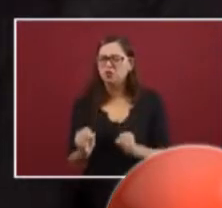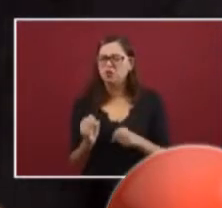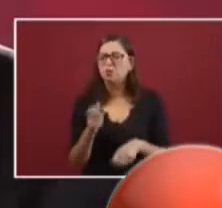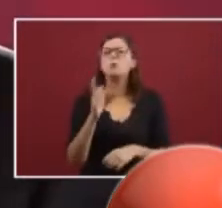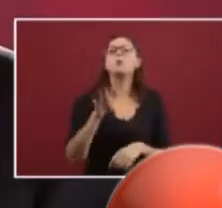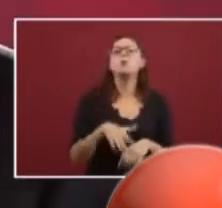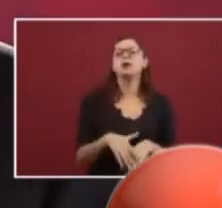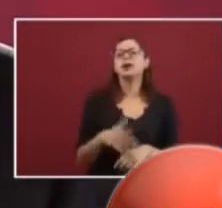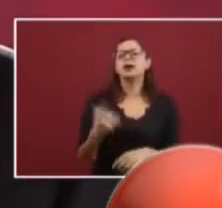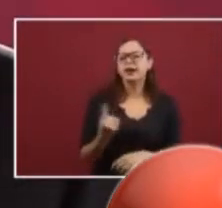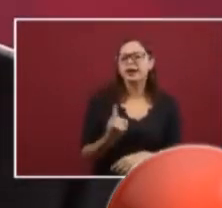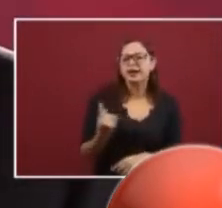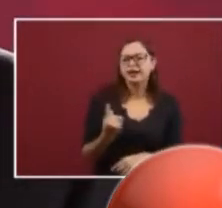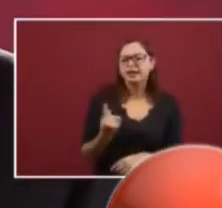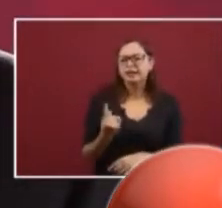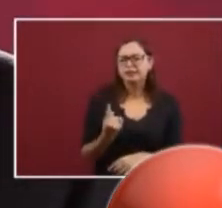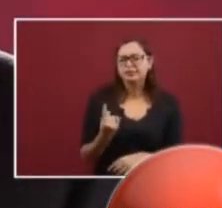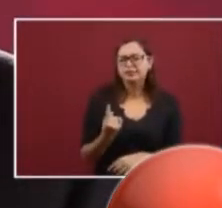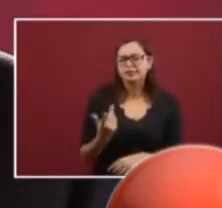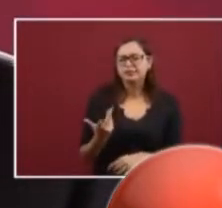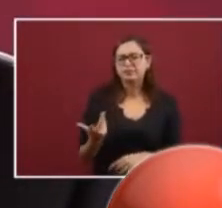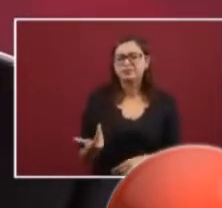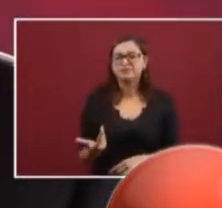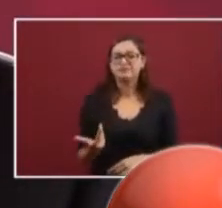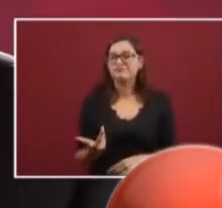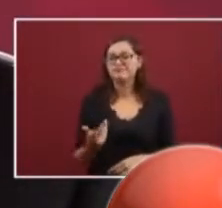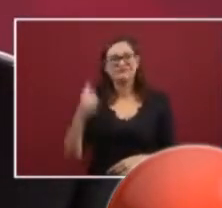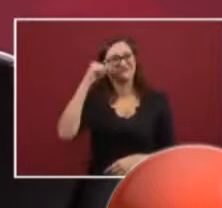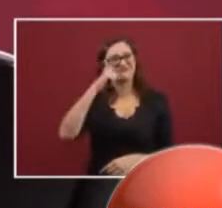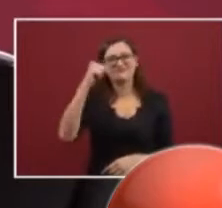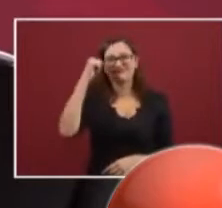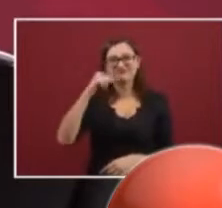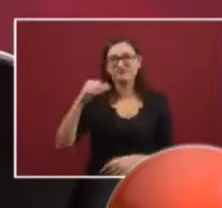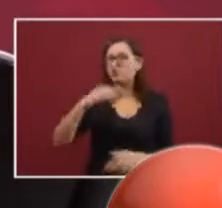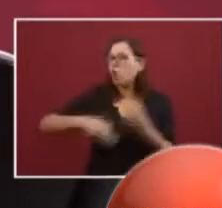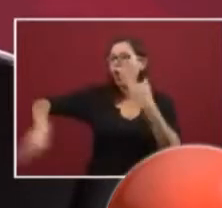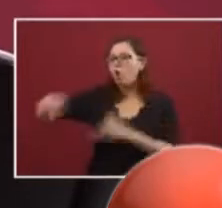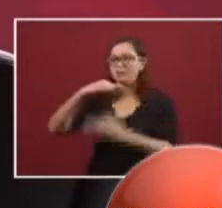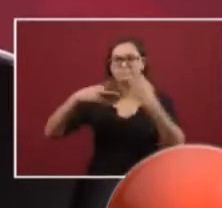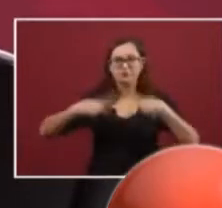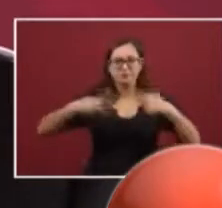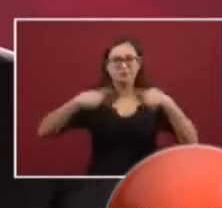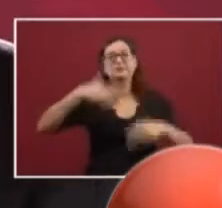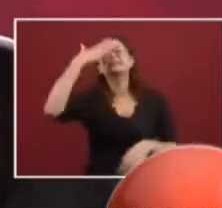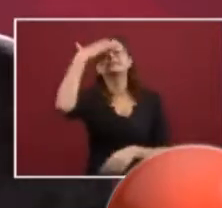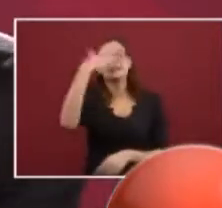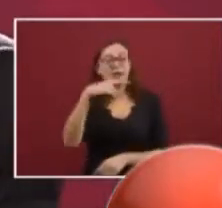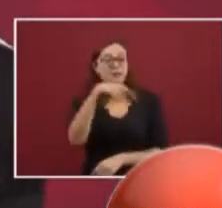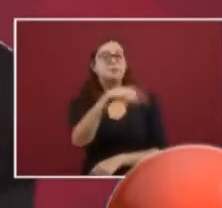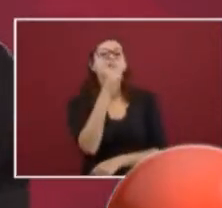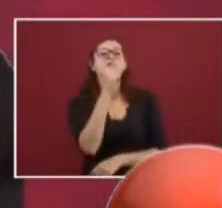forward. We always used to say that this corporation was ruined.